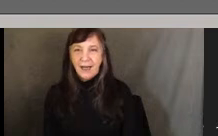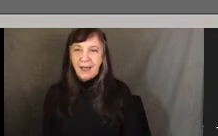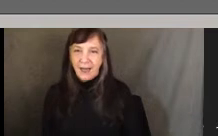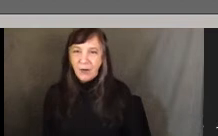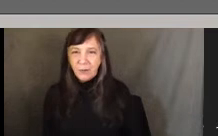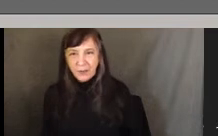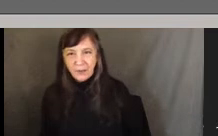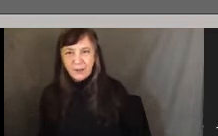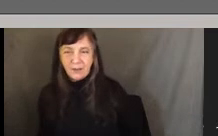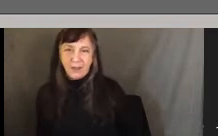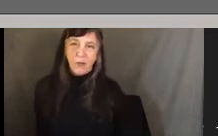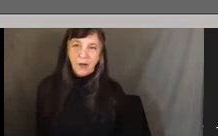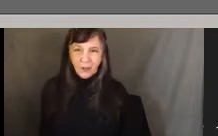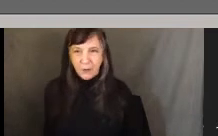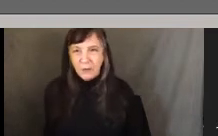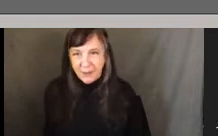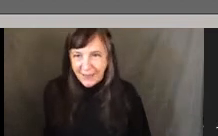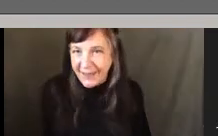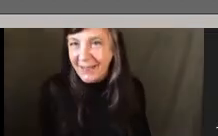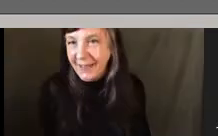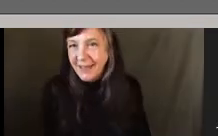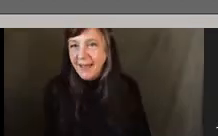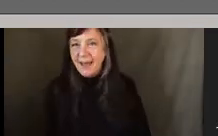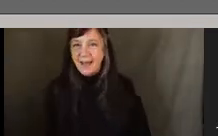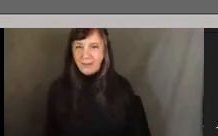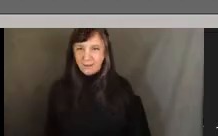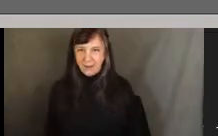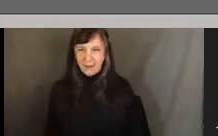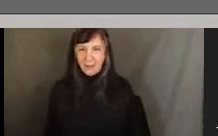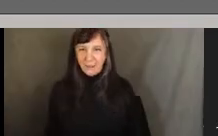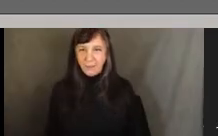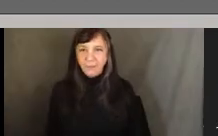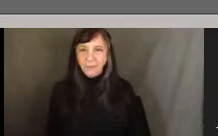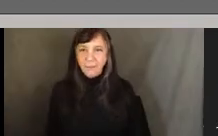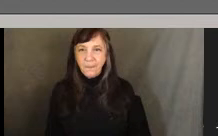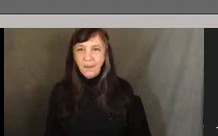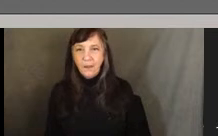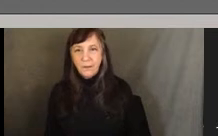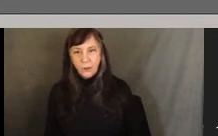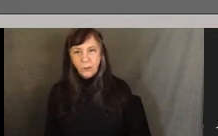hi, how are you kind of thing. And,